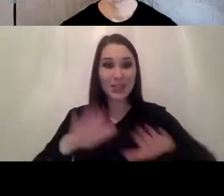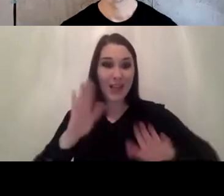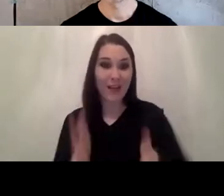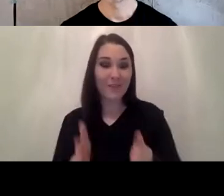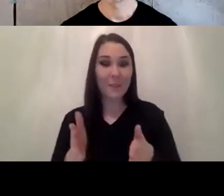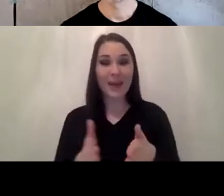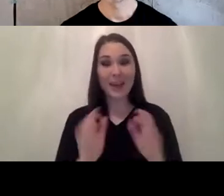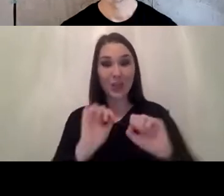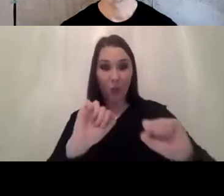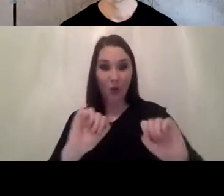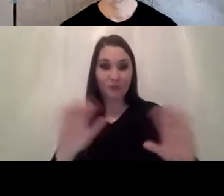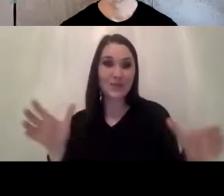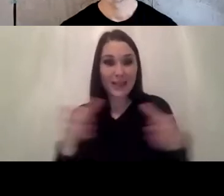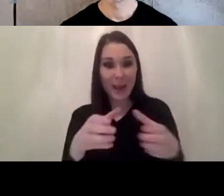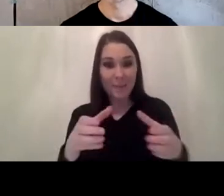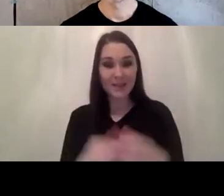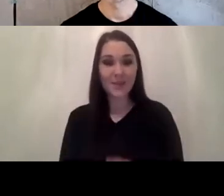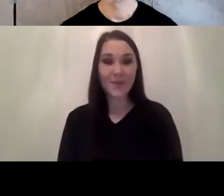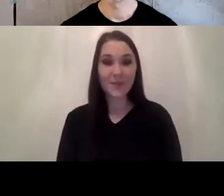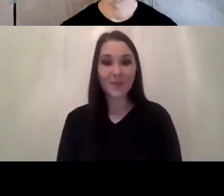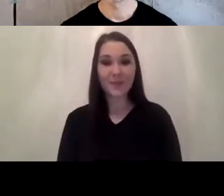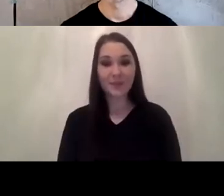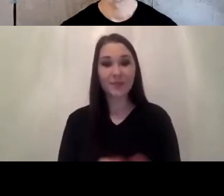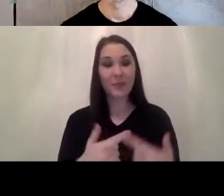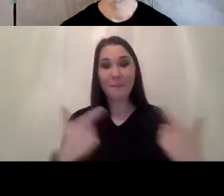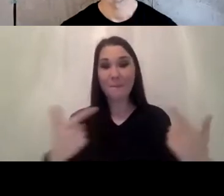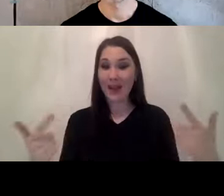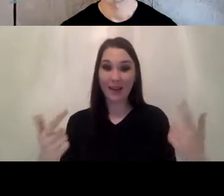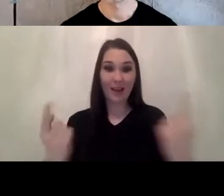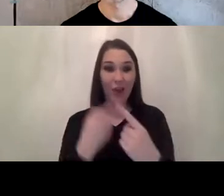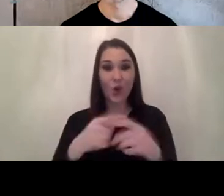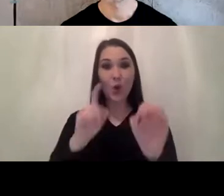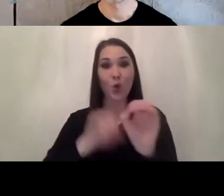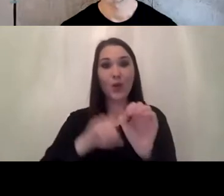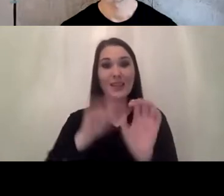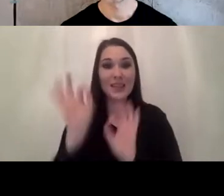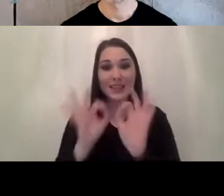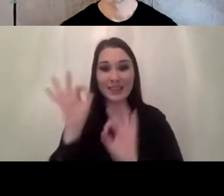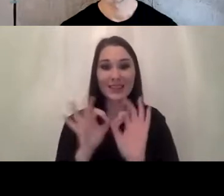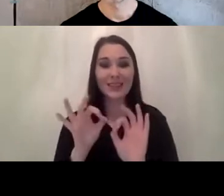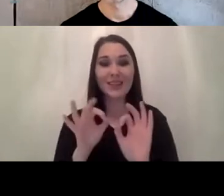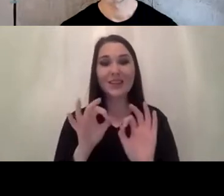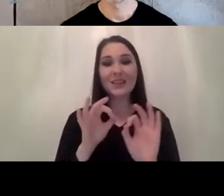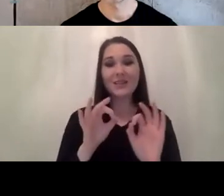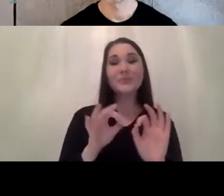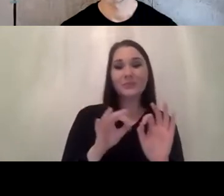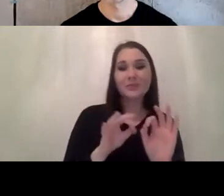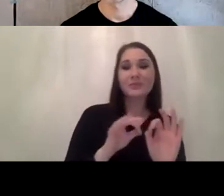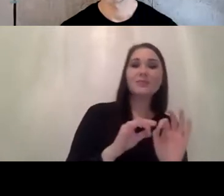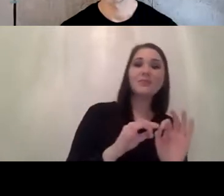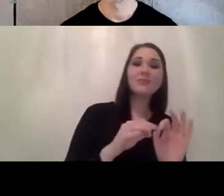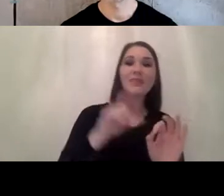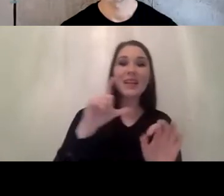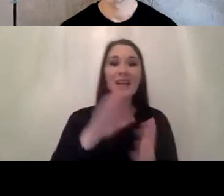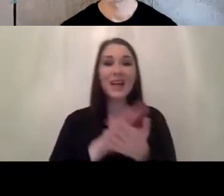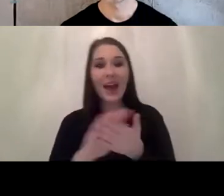your teams. I'm sure many others have done some fun quizzes, sort of using Kahoot and stuff like that online, again making